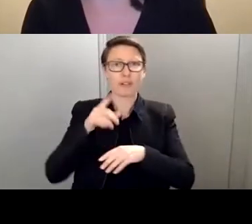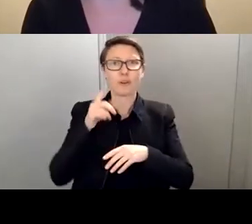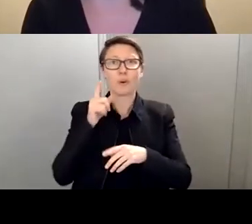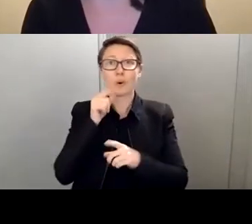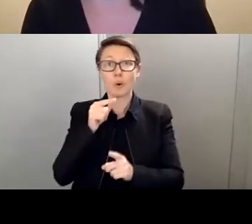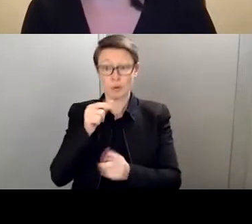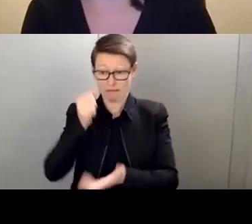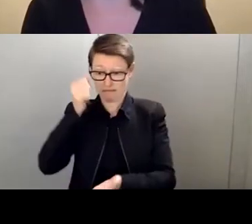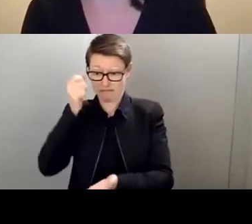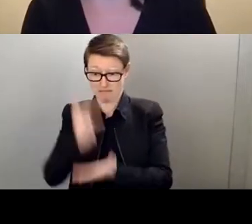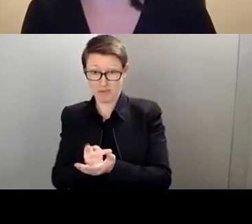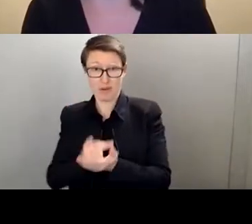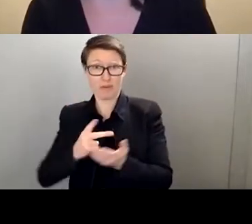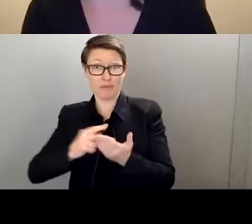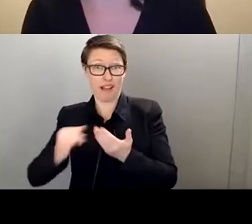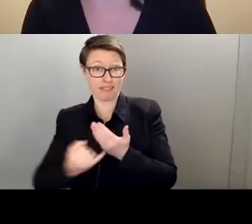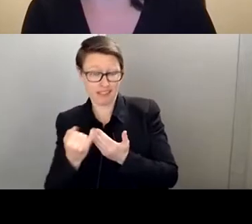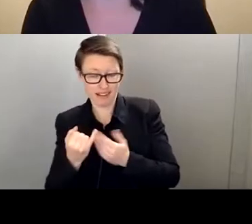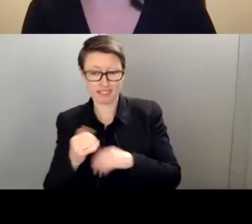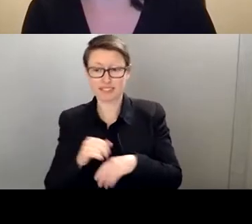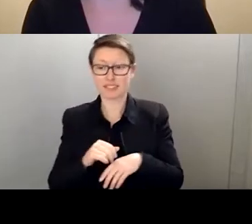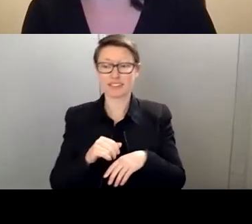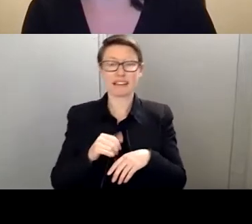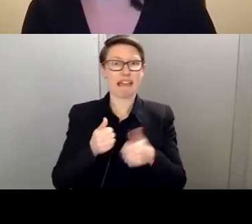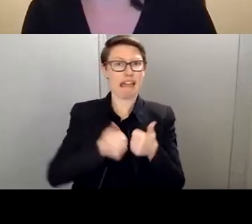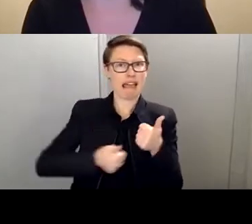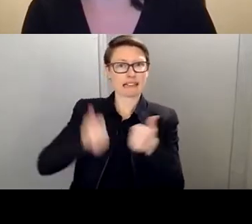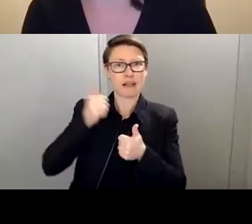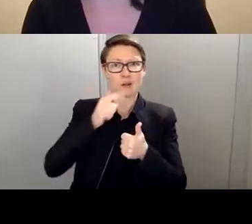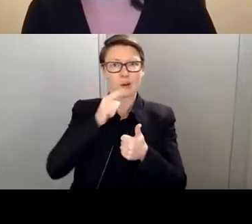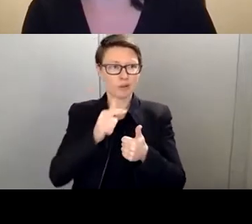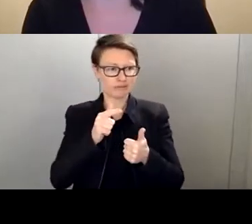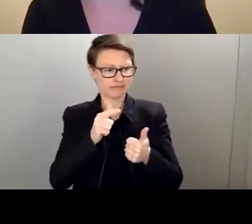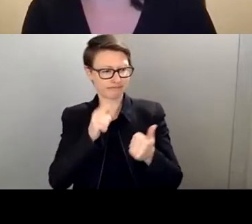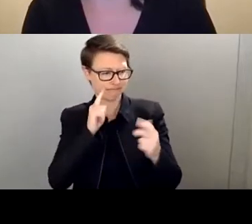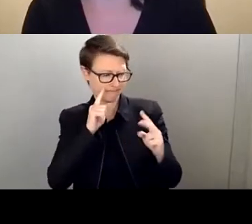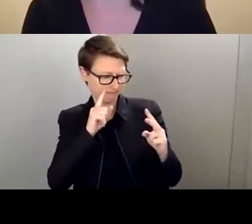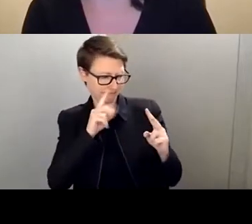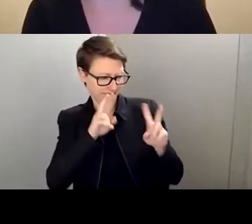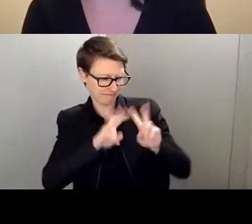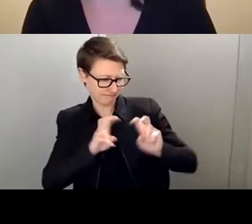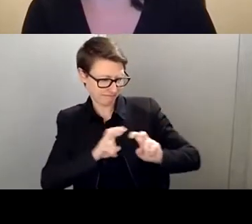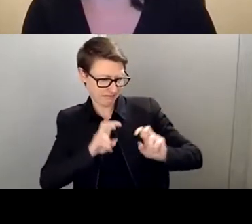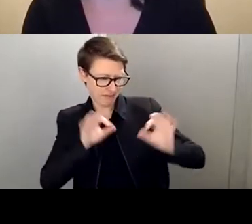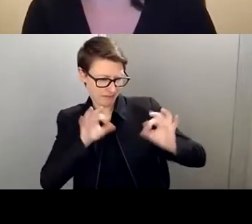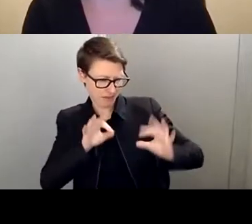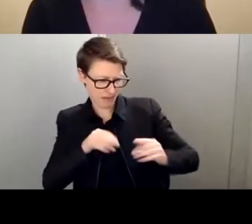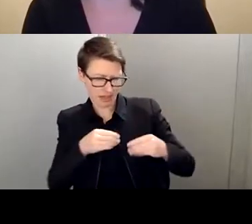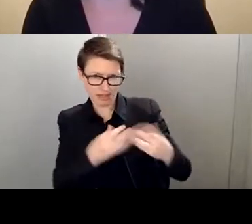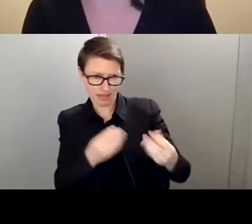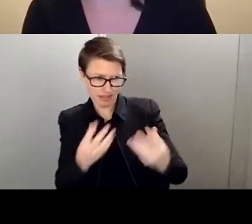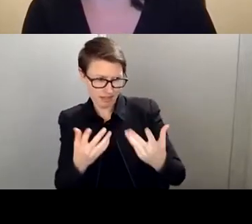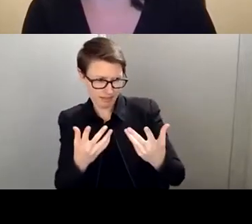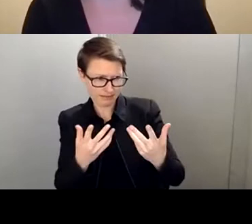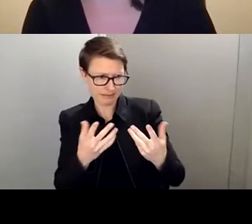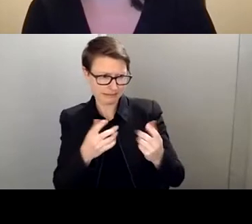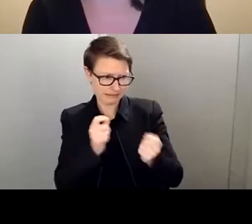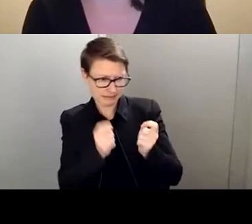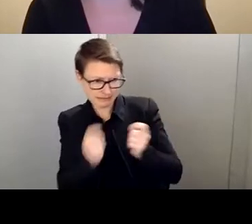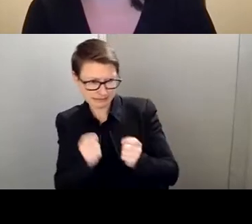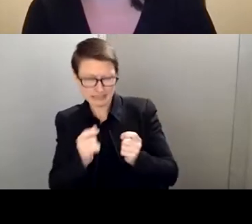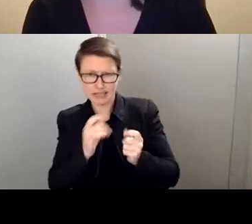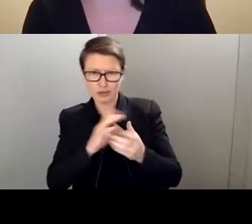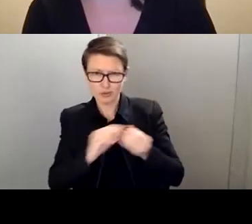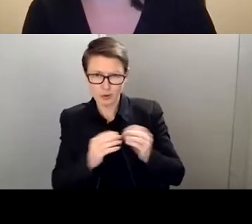the executives that are giving notes and helping shape stories and scripts to, you know, who's in front of the camera, who's behind the